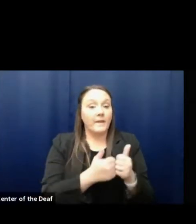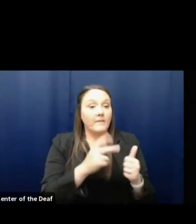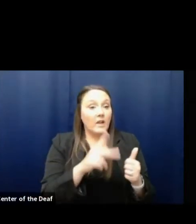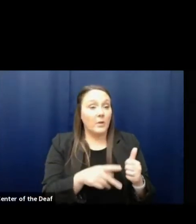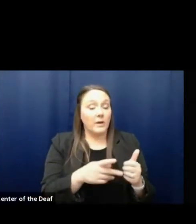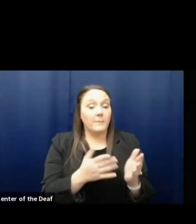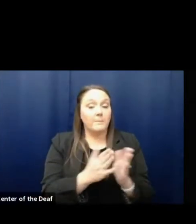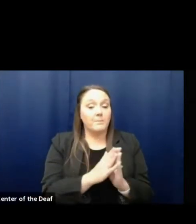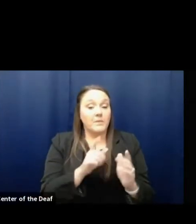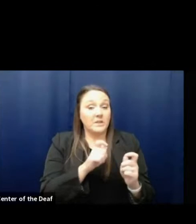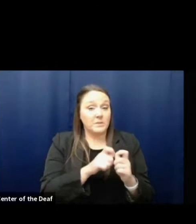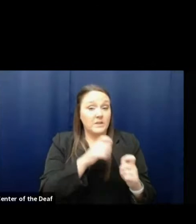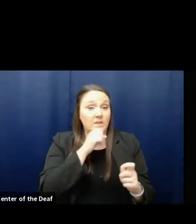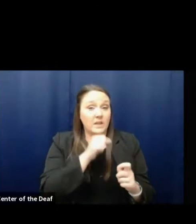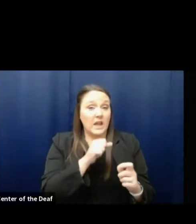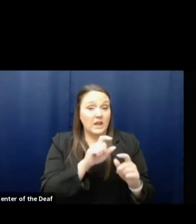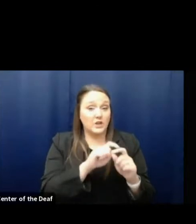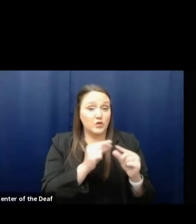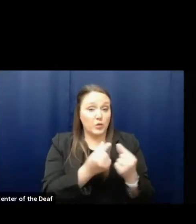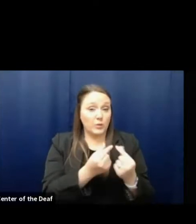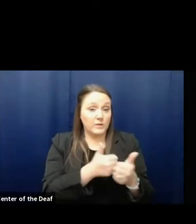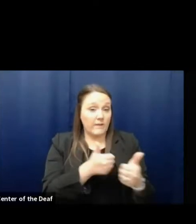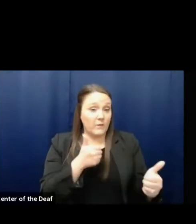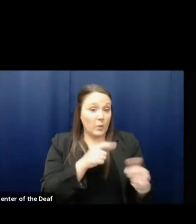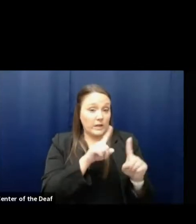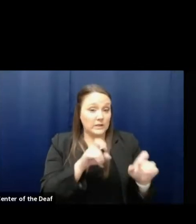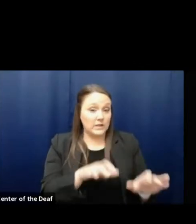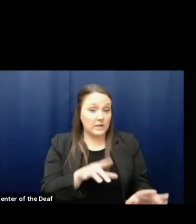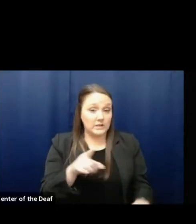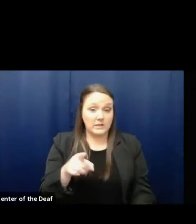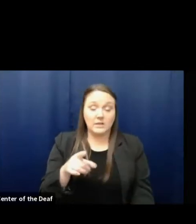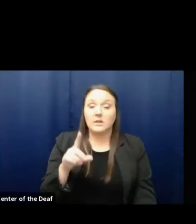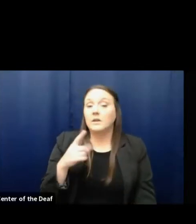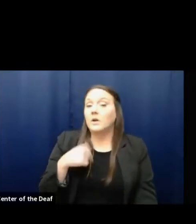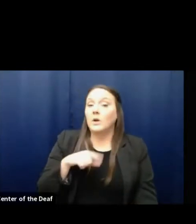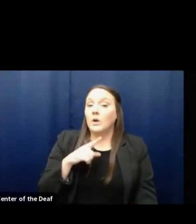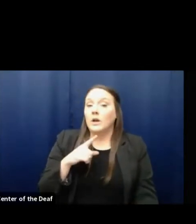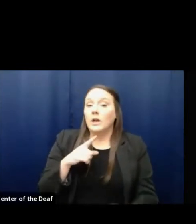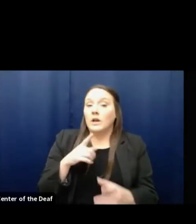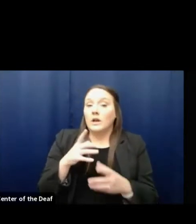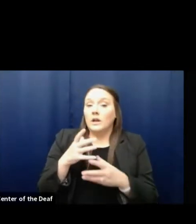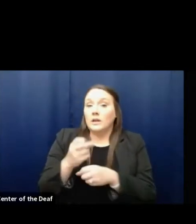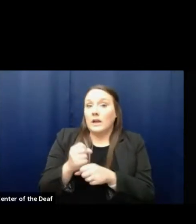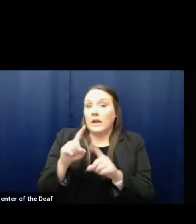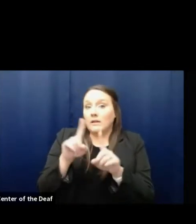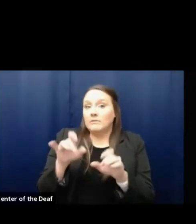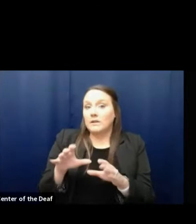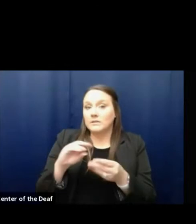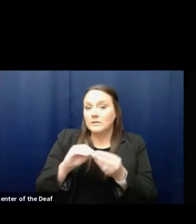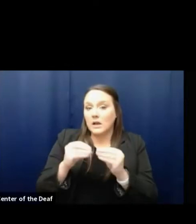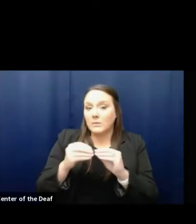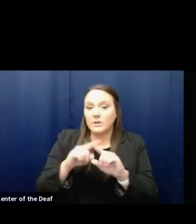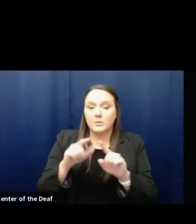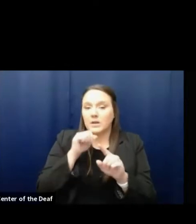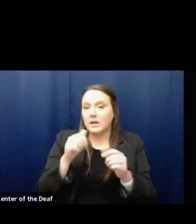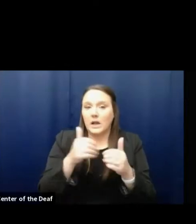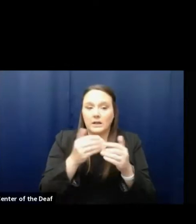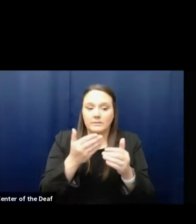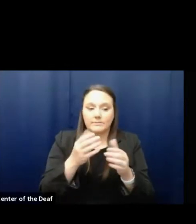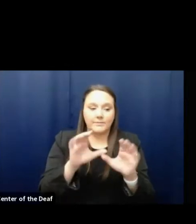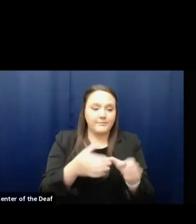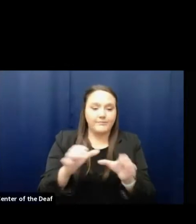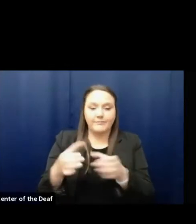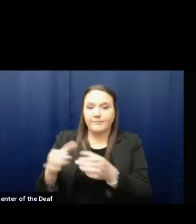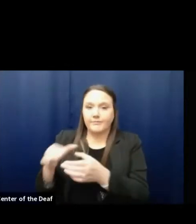any particular age groups avoiding testing more so than others? We don't, we get testing numbers, but it's not, we don't have it separated out in our data by